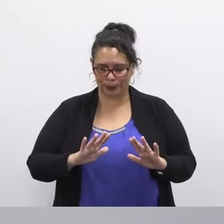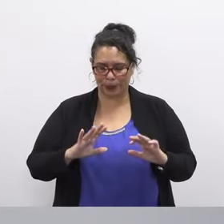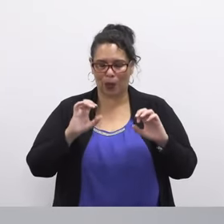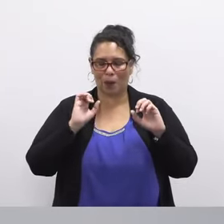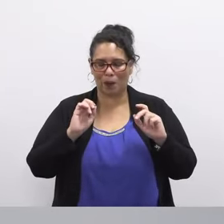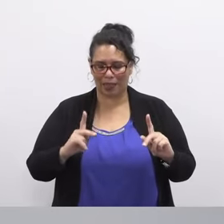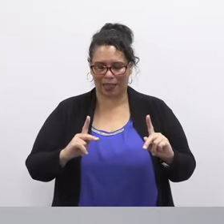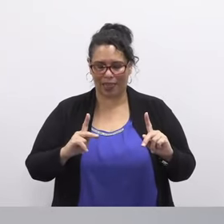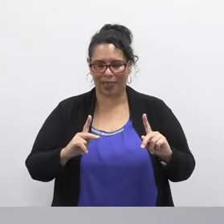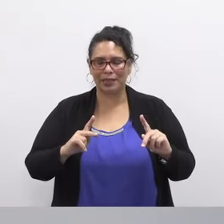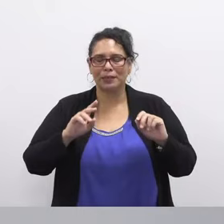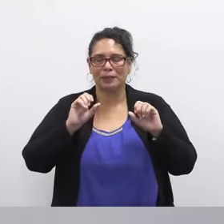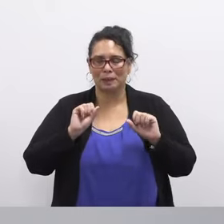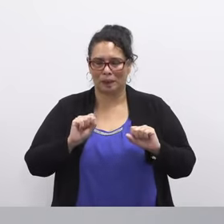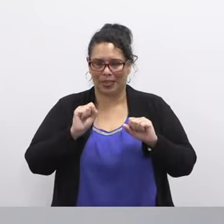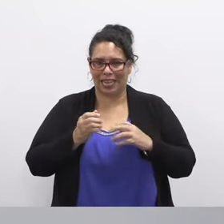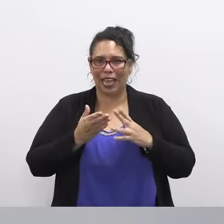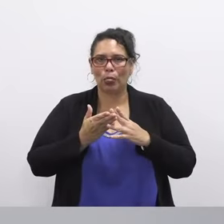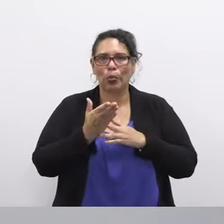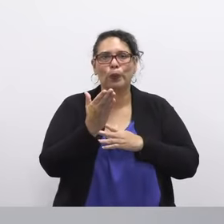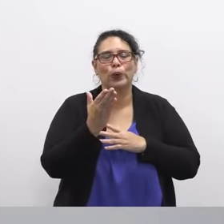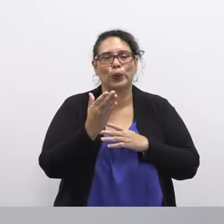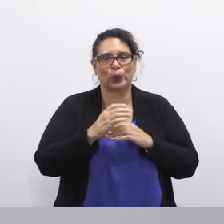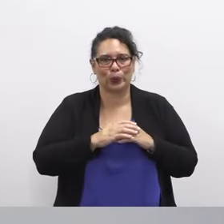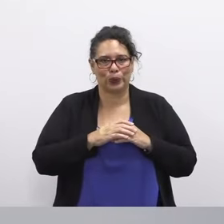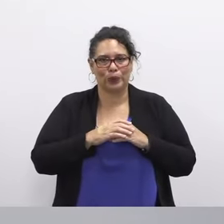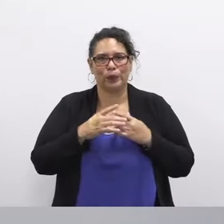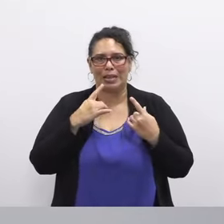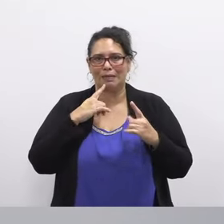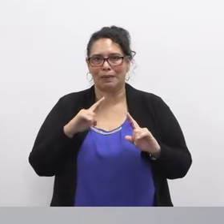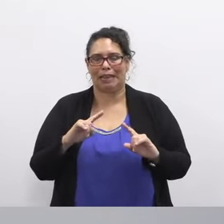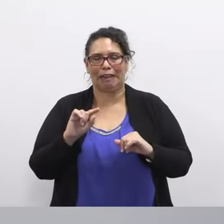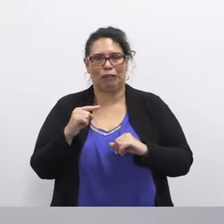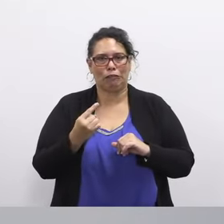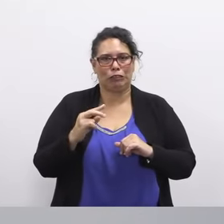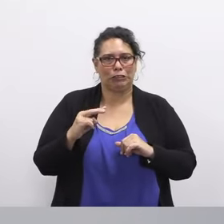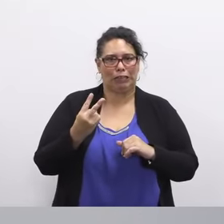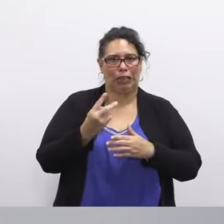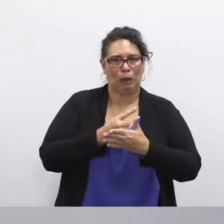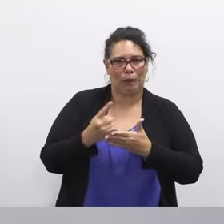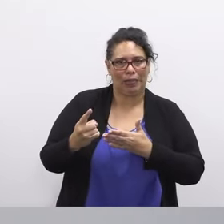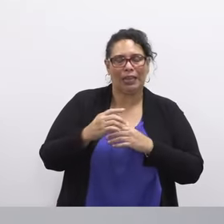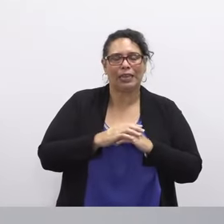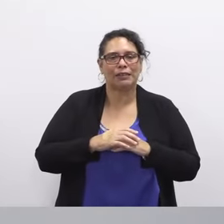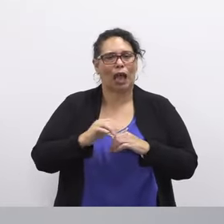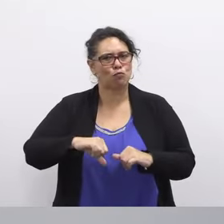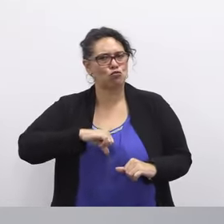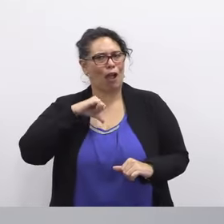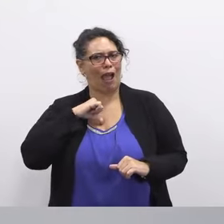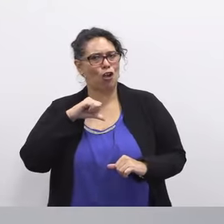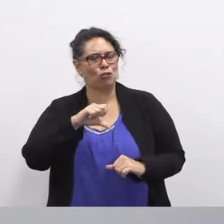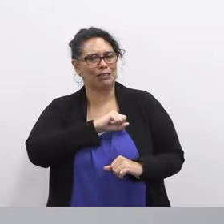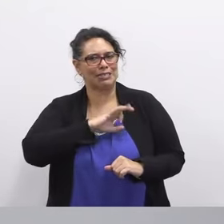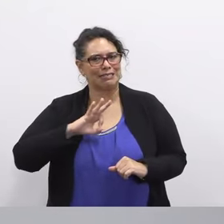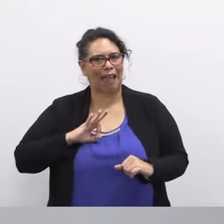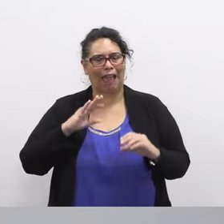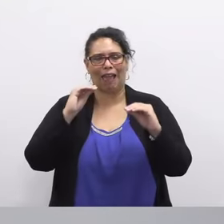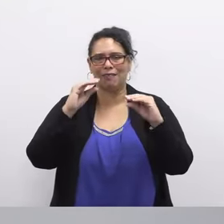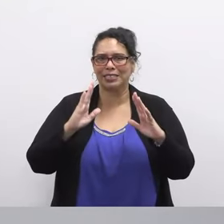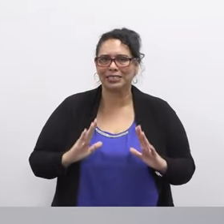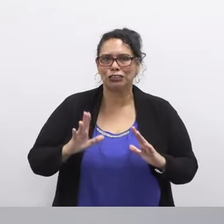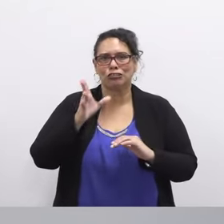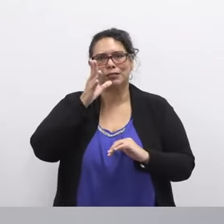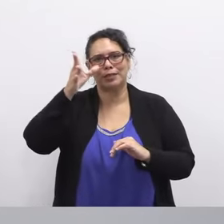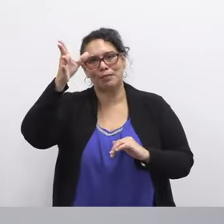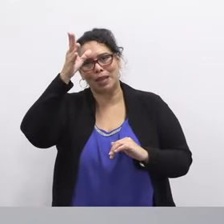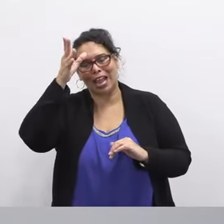through this. We've gotten through the first couple of weeks, and I am so proud of the staff, the teachers, the